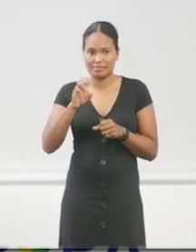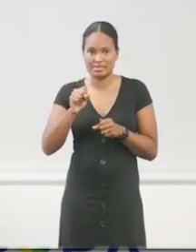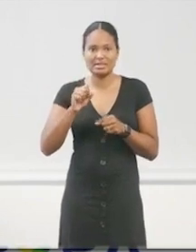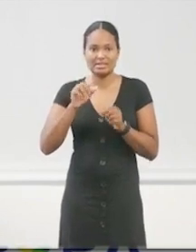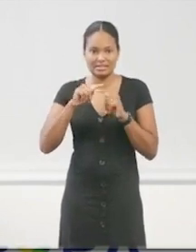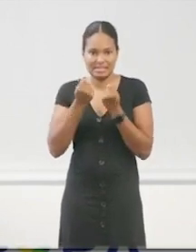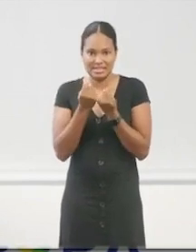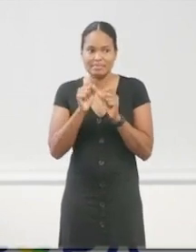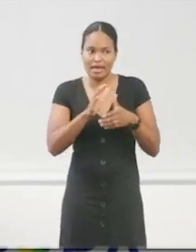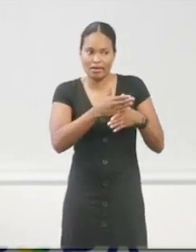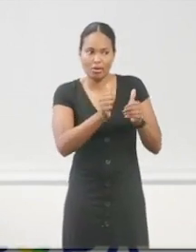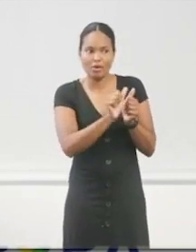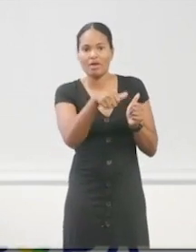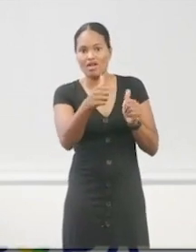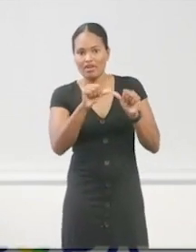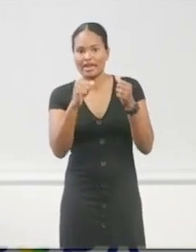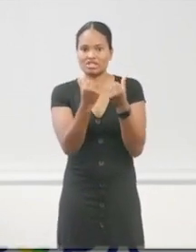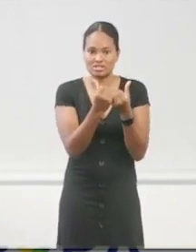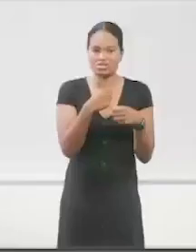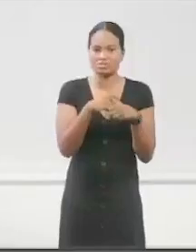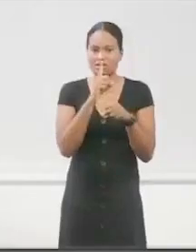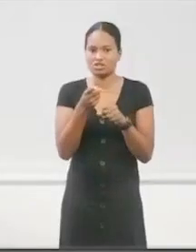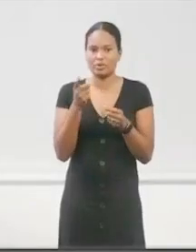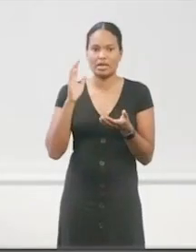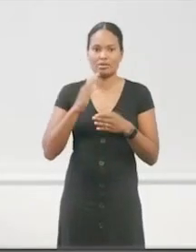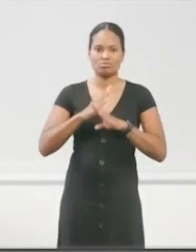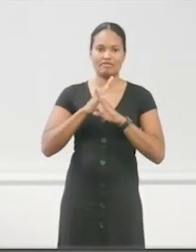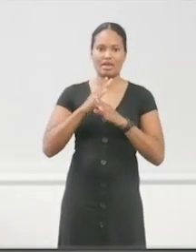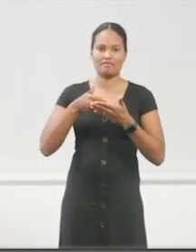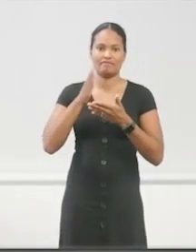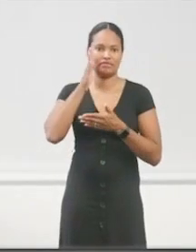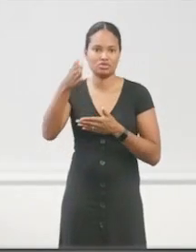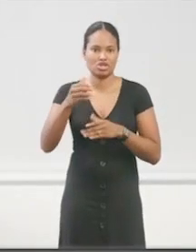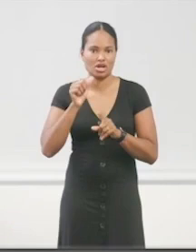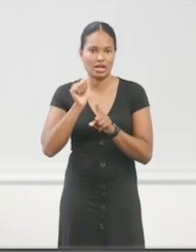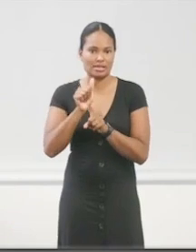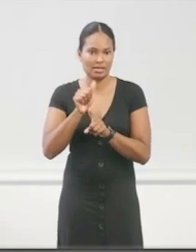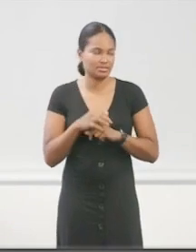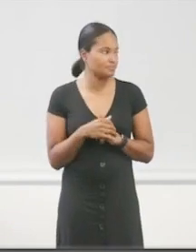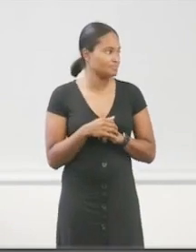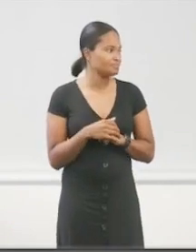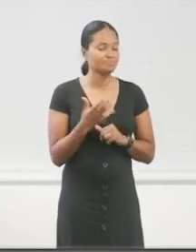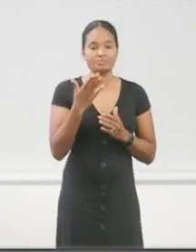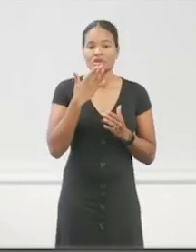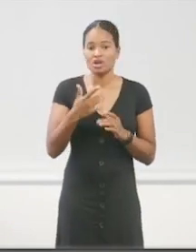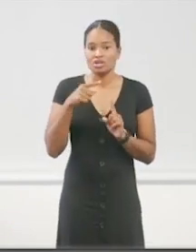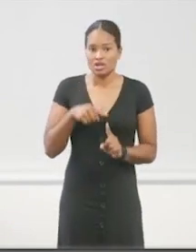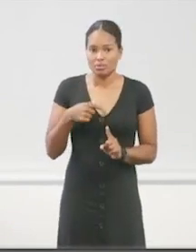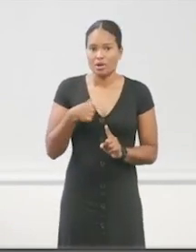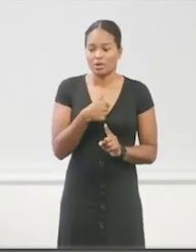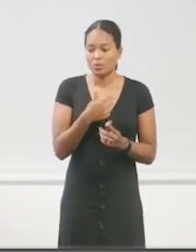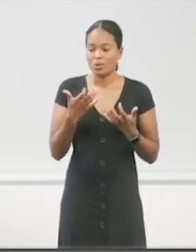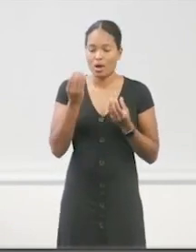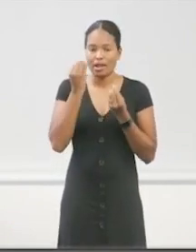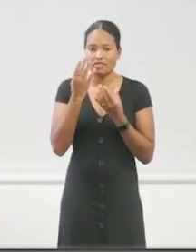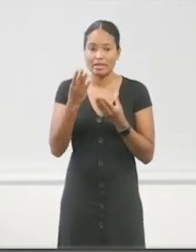compromise with other agencies as well, so they can try to defend them. So it's a great point, right? It's because we want the information to be shared out there, but we